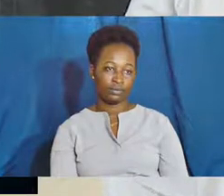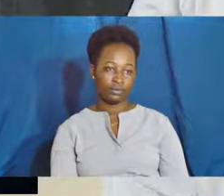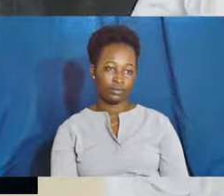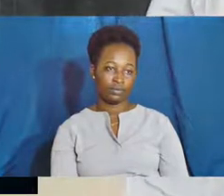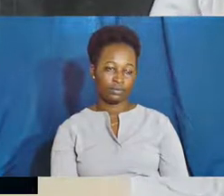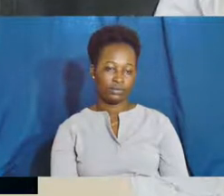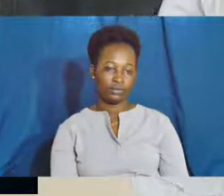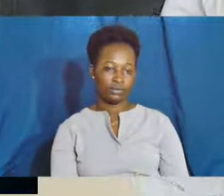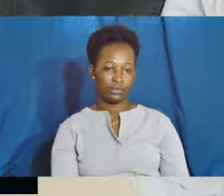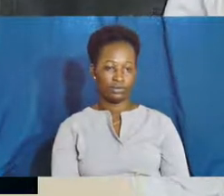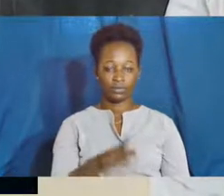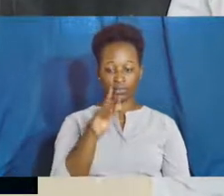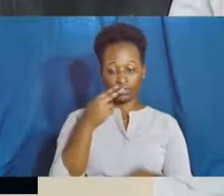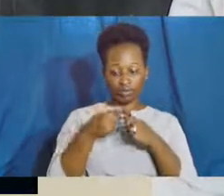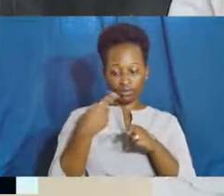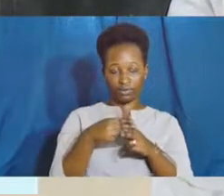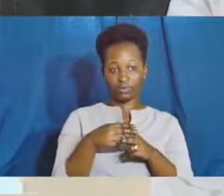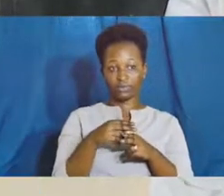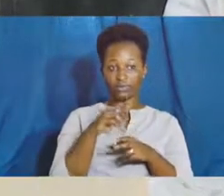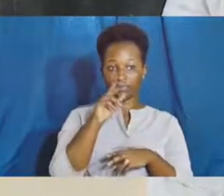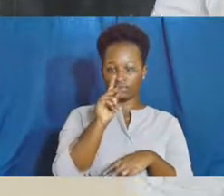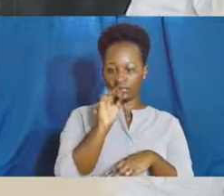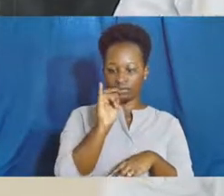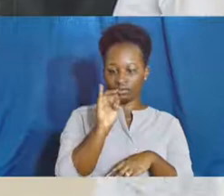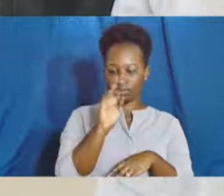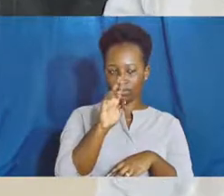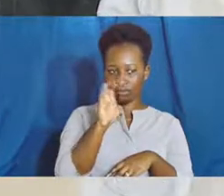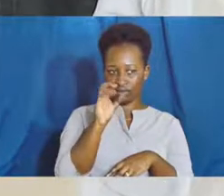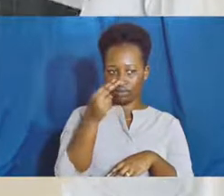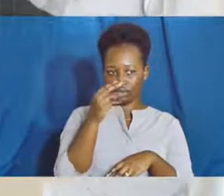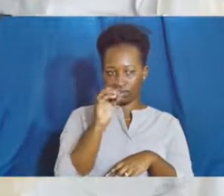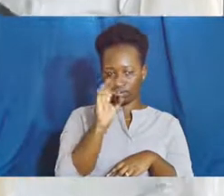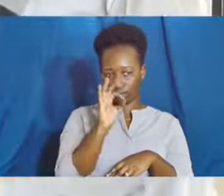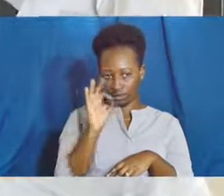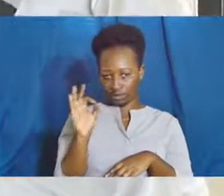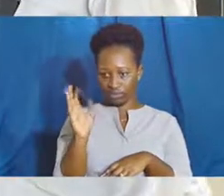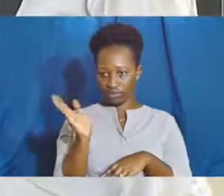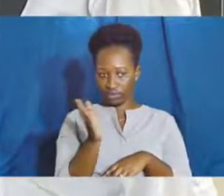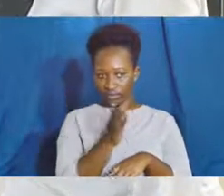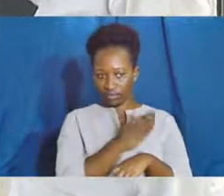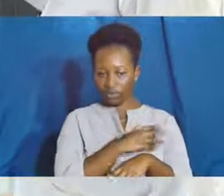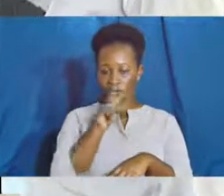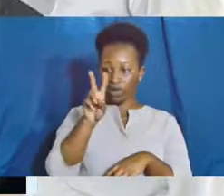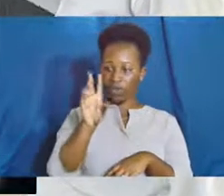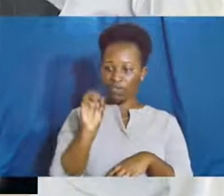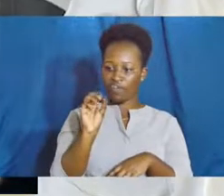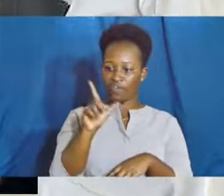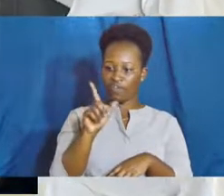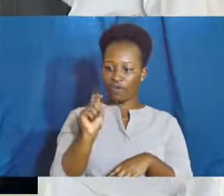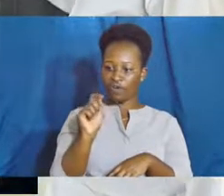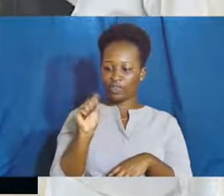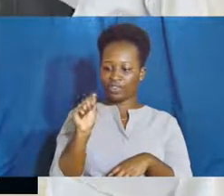voltage law. Or it is, this is the law, it is Z, or you can now say it as